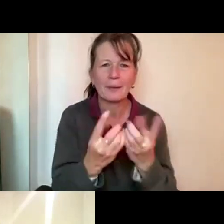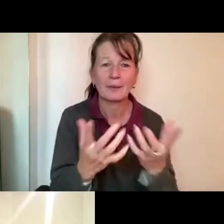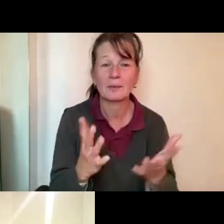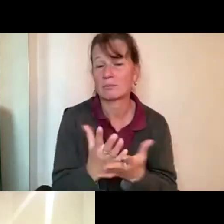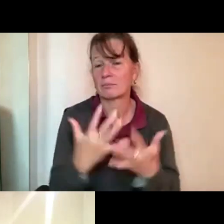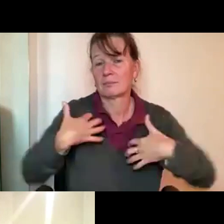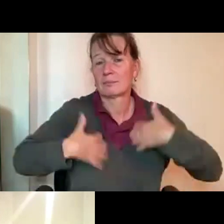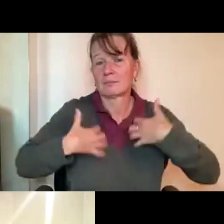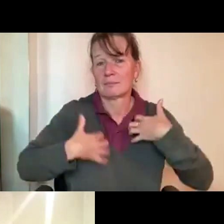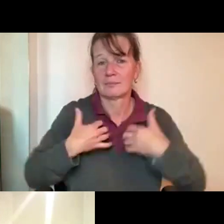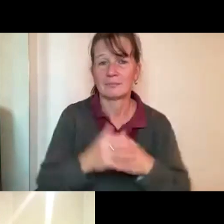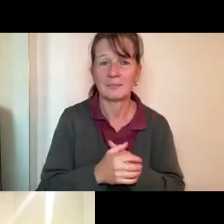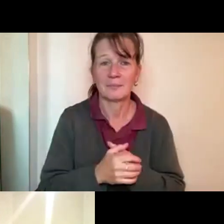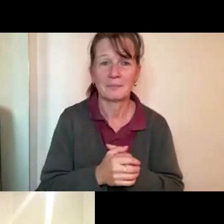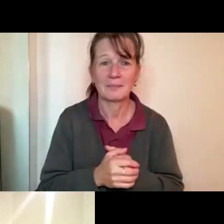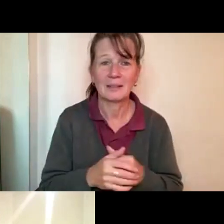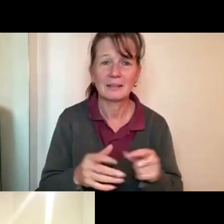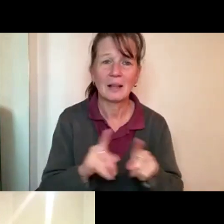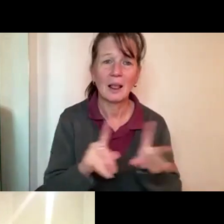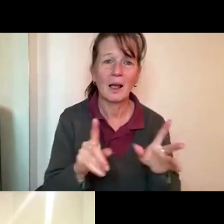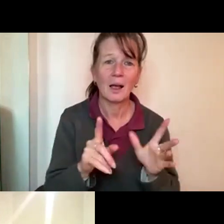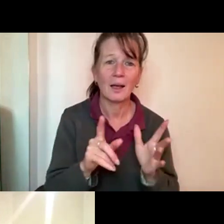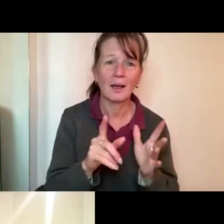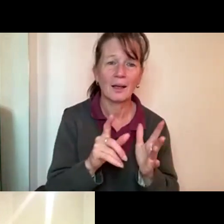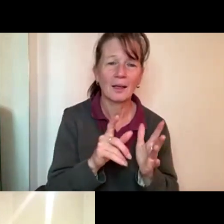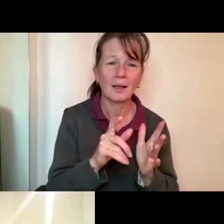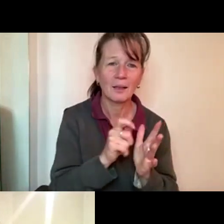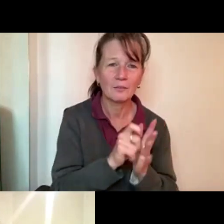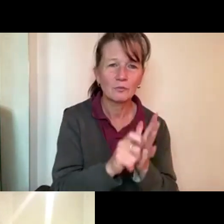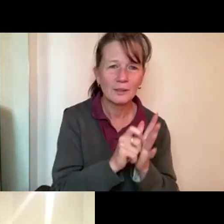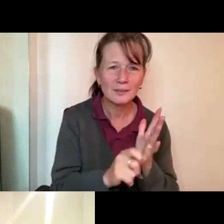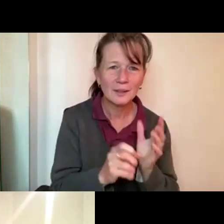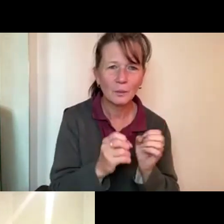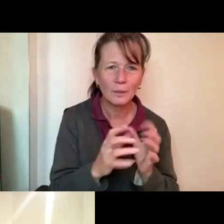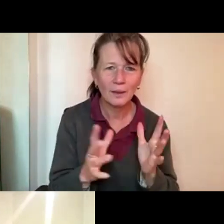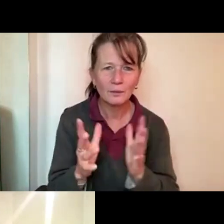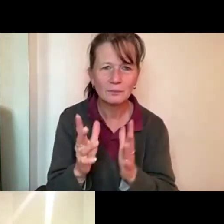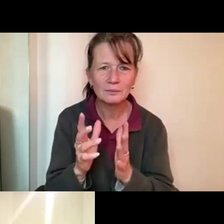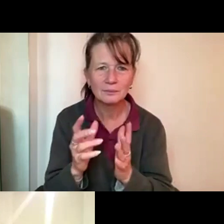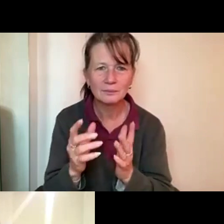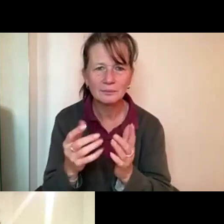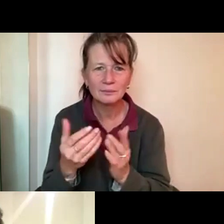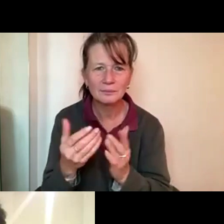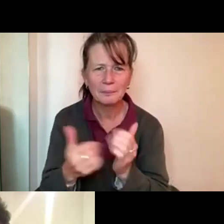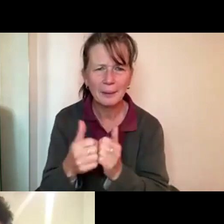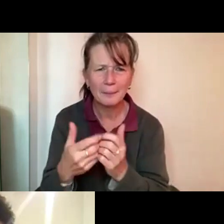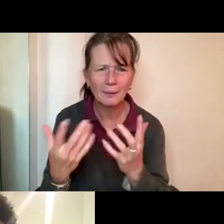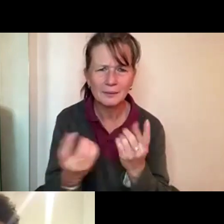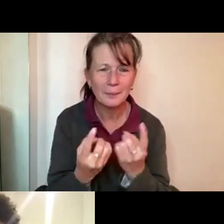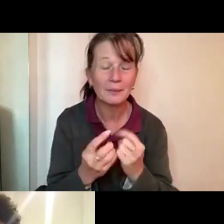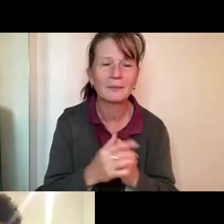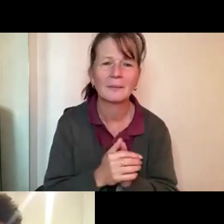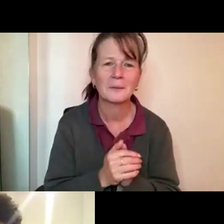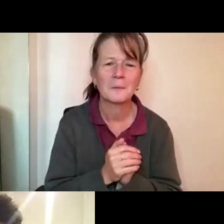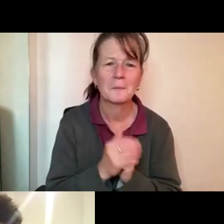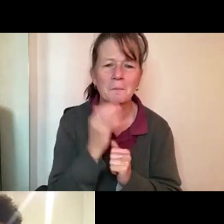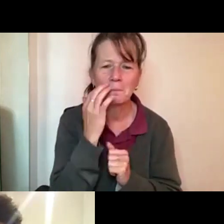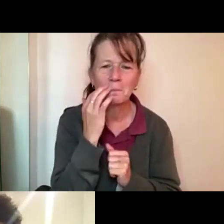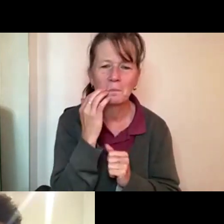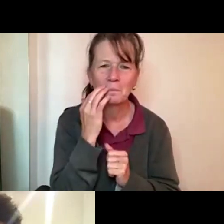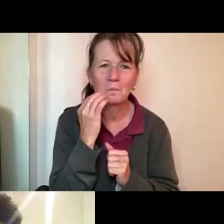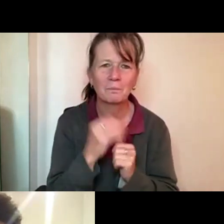exciting. So it's a little bit like writing on your feet without doing the writing. So I like that. That excited me. And also,